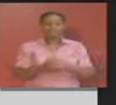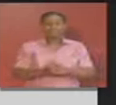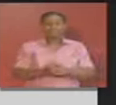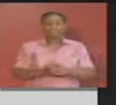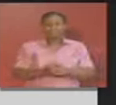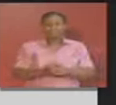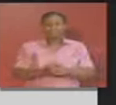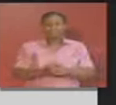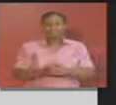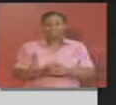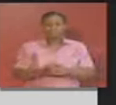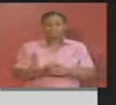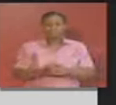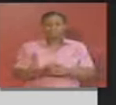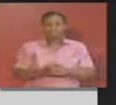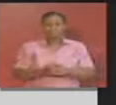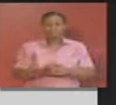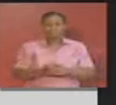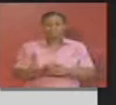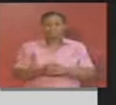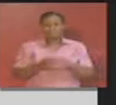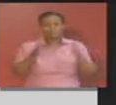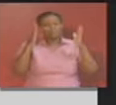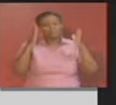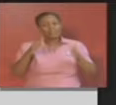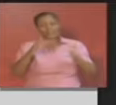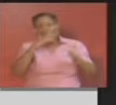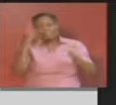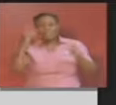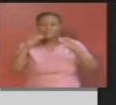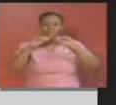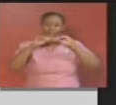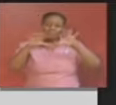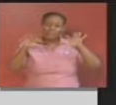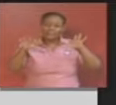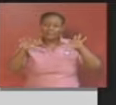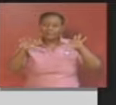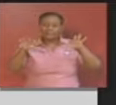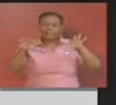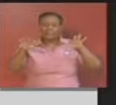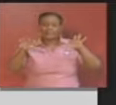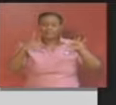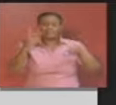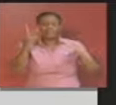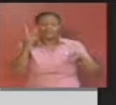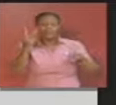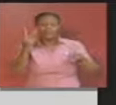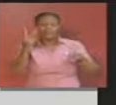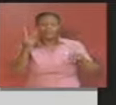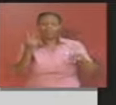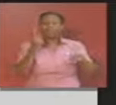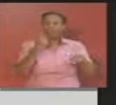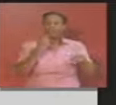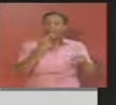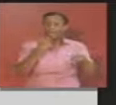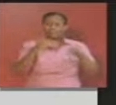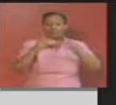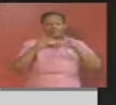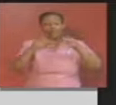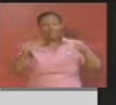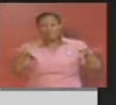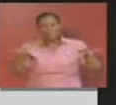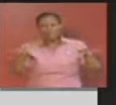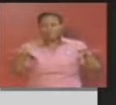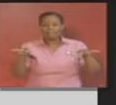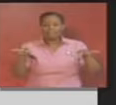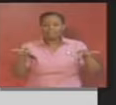2, those 2 people spreading to 3 each, because the number isn't fixed. The number isn't a specific number where the virus says, okay, I've gotten to